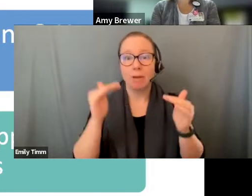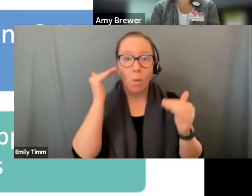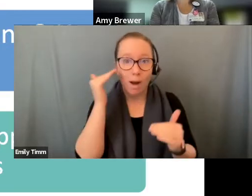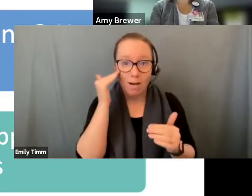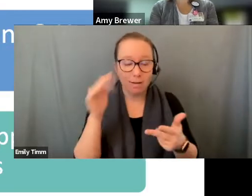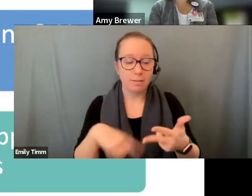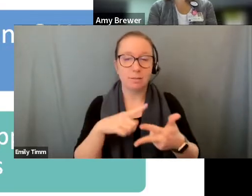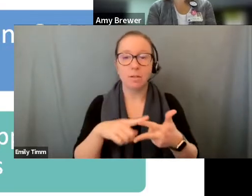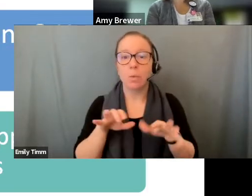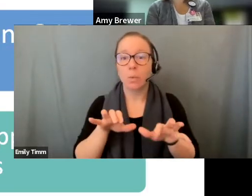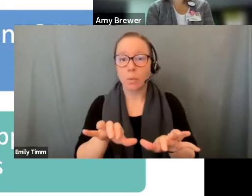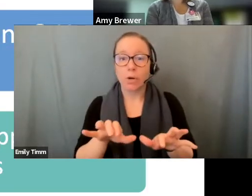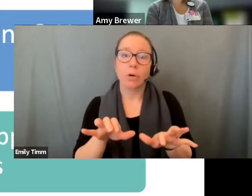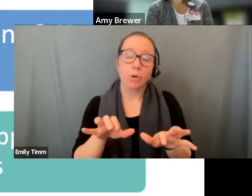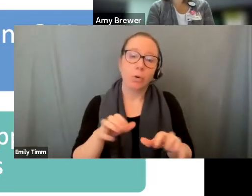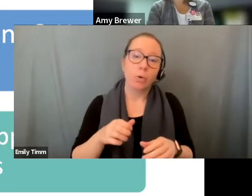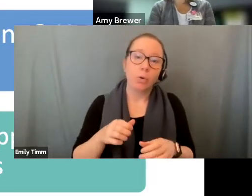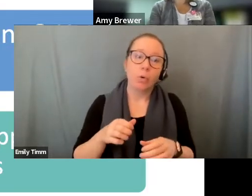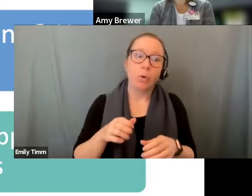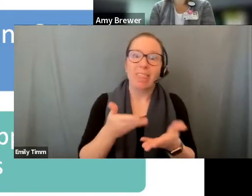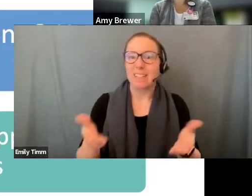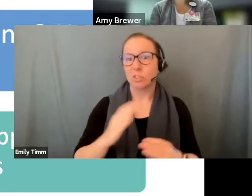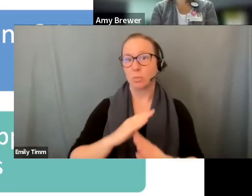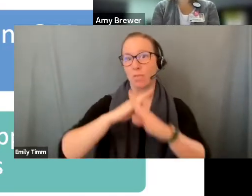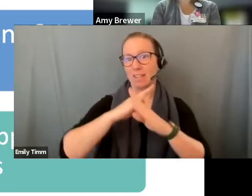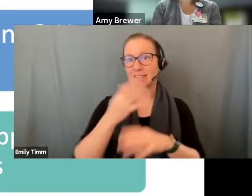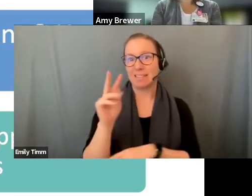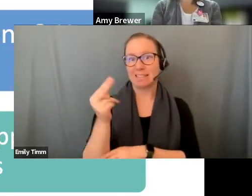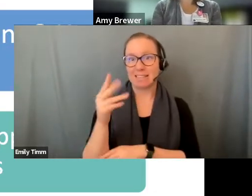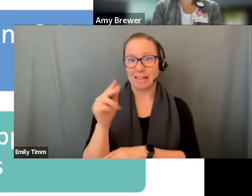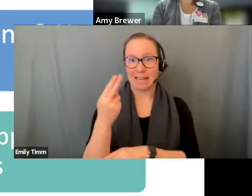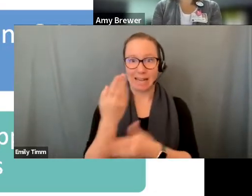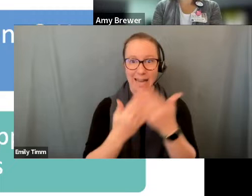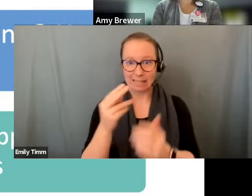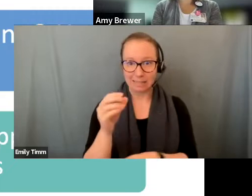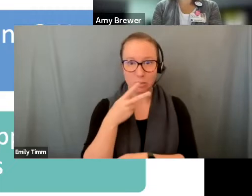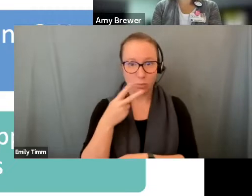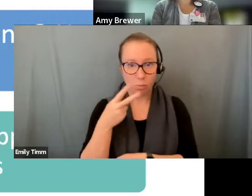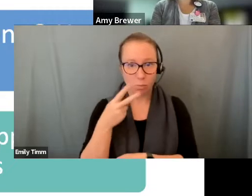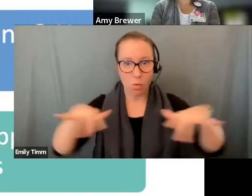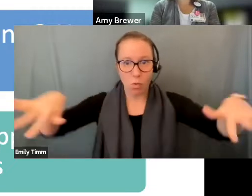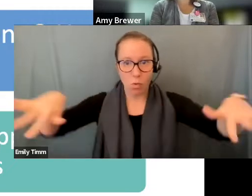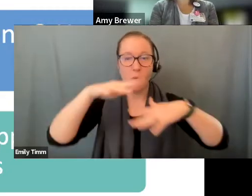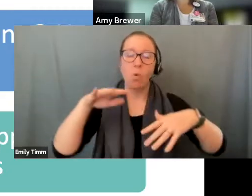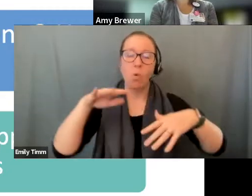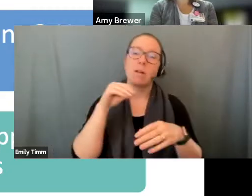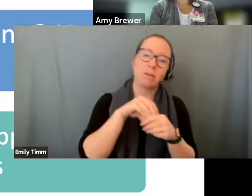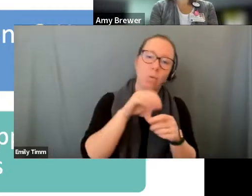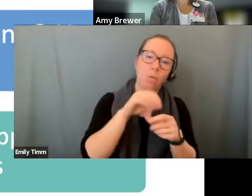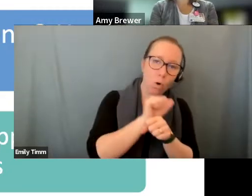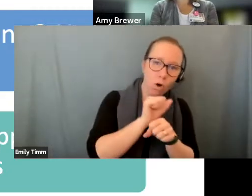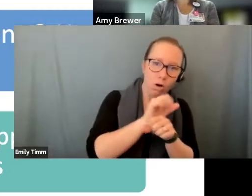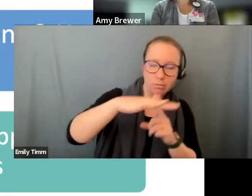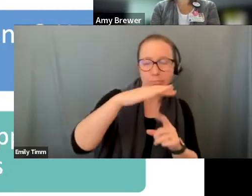things that protect people from secondhand smoke, like smoke-free policies in parks and work sites, and that kind of thing.